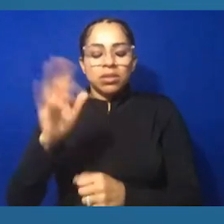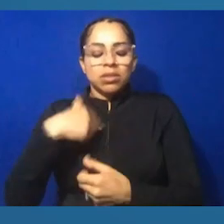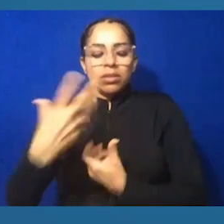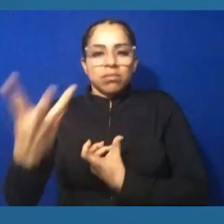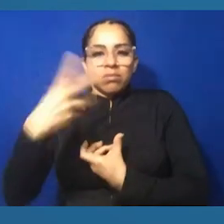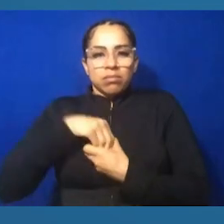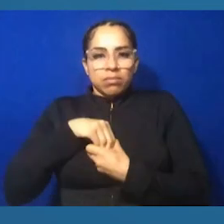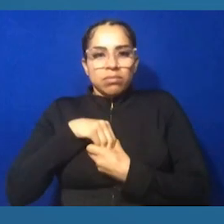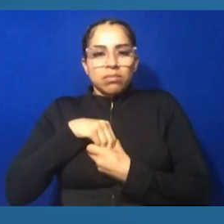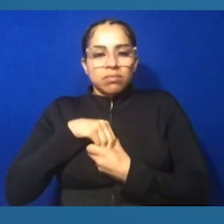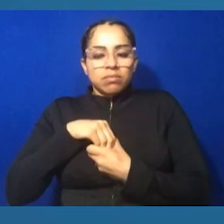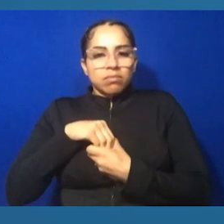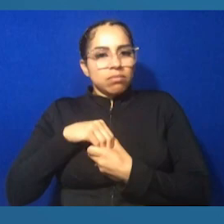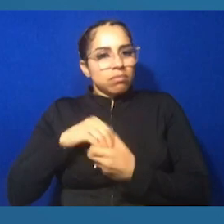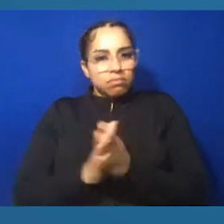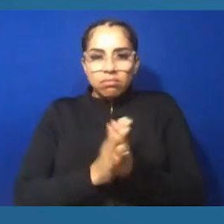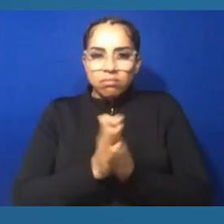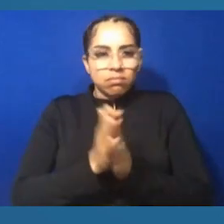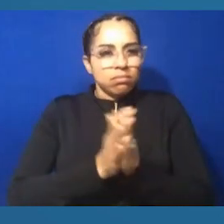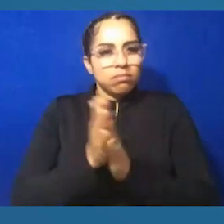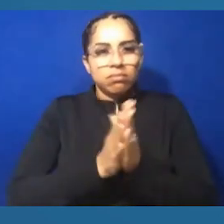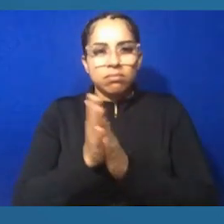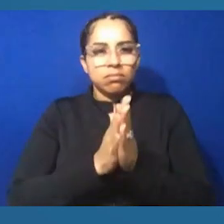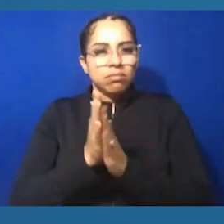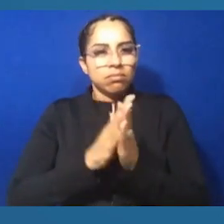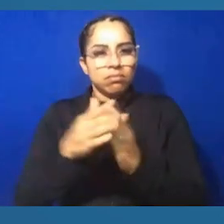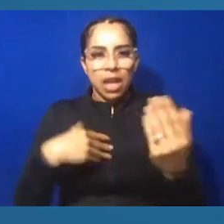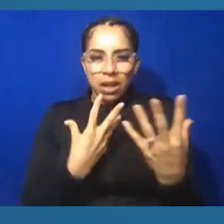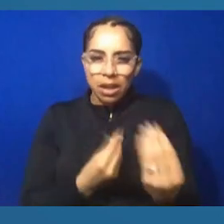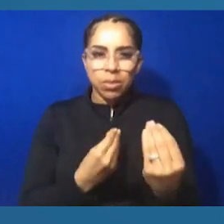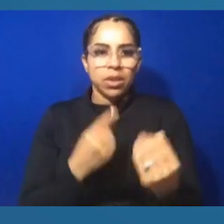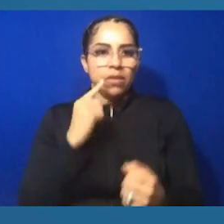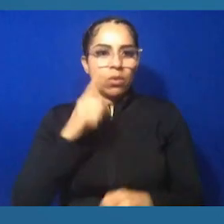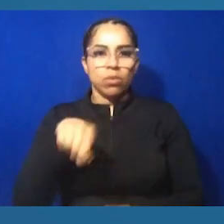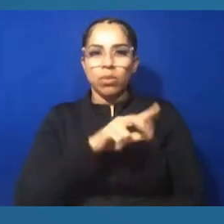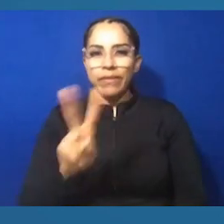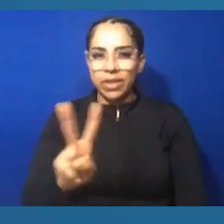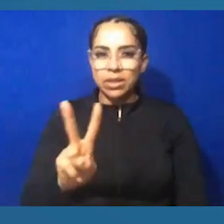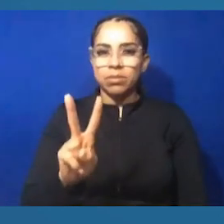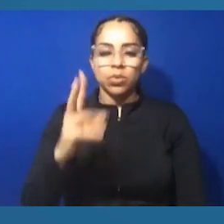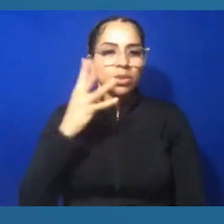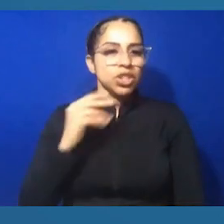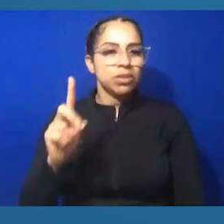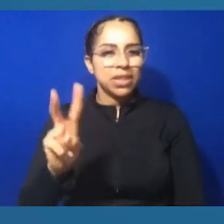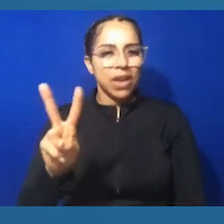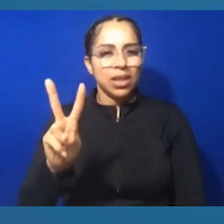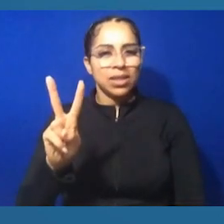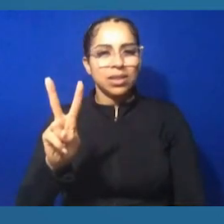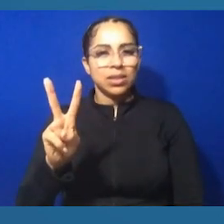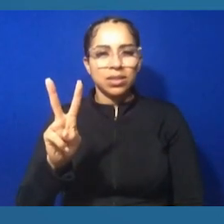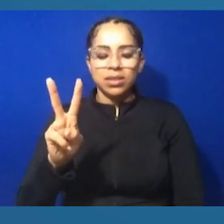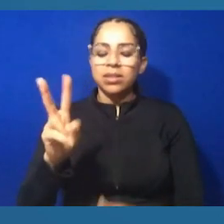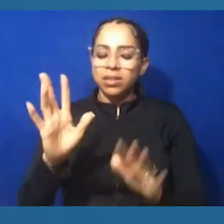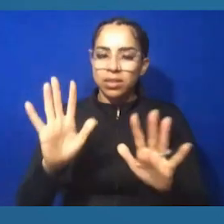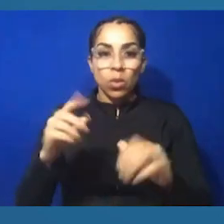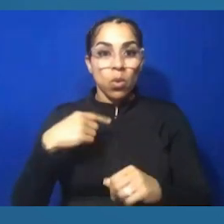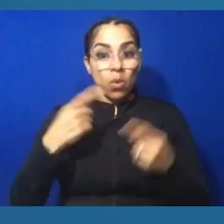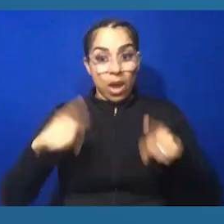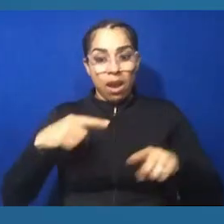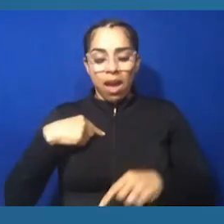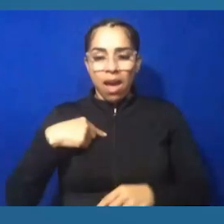violence, something that I share with her. So when I think about these people who finally come forward at their own risk,